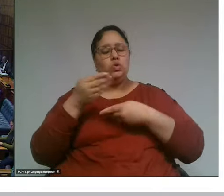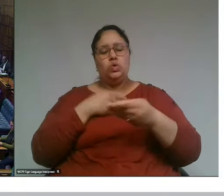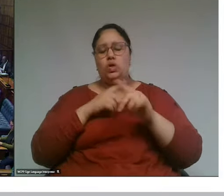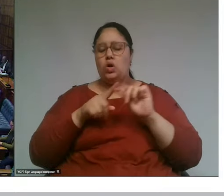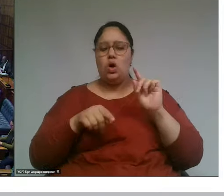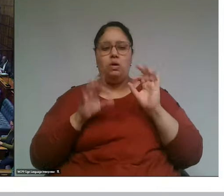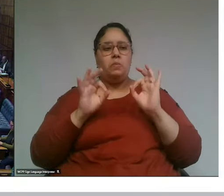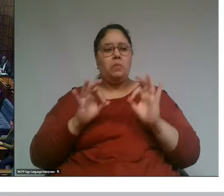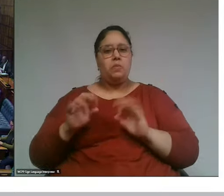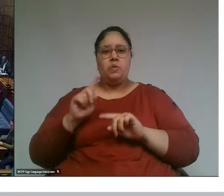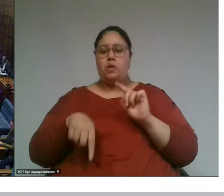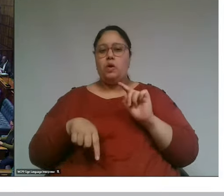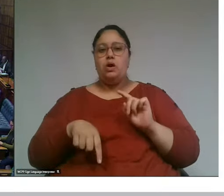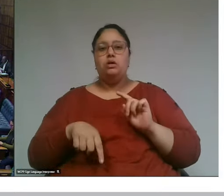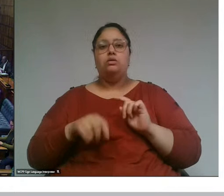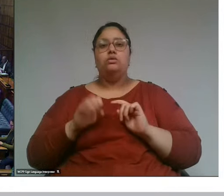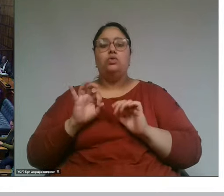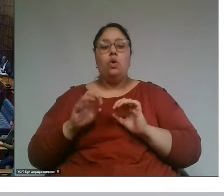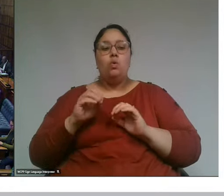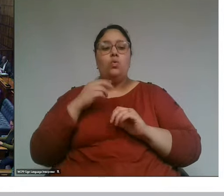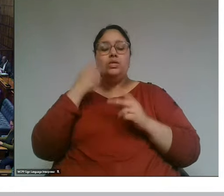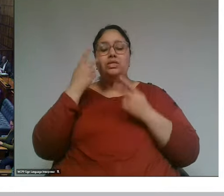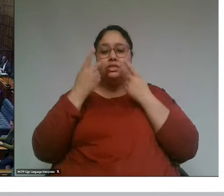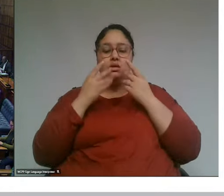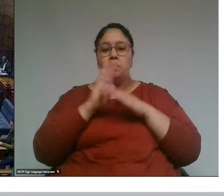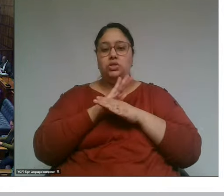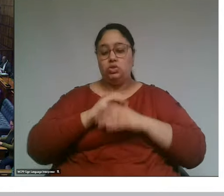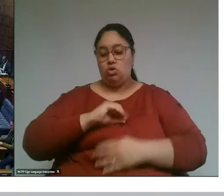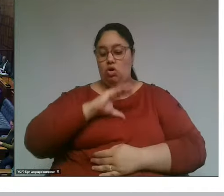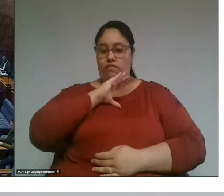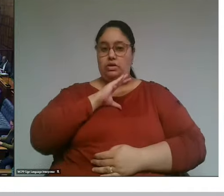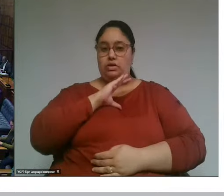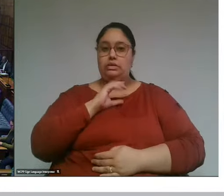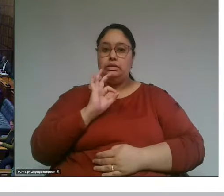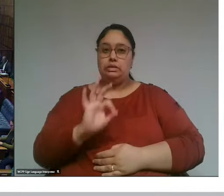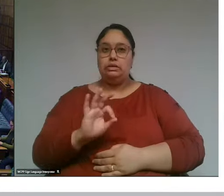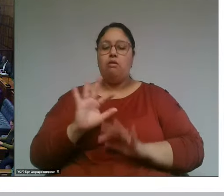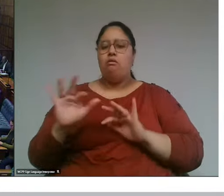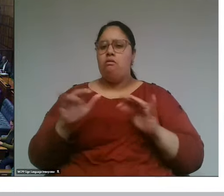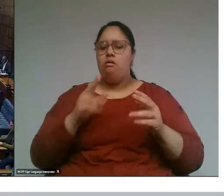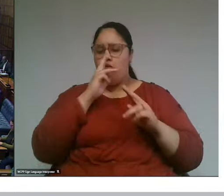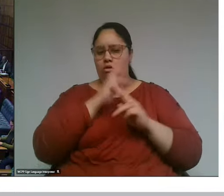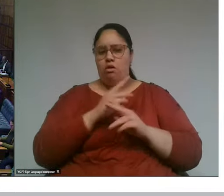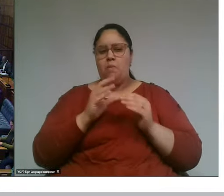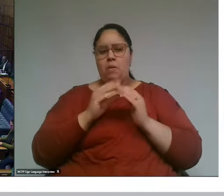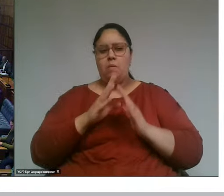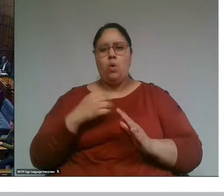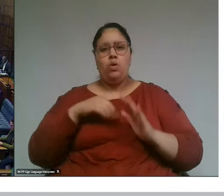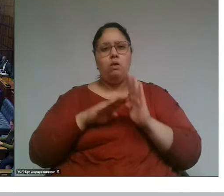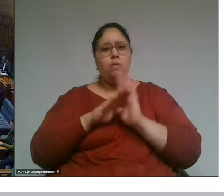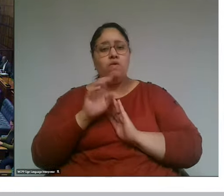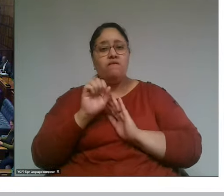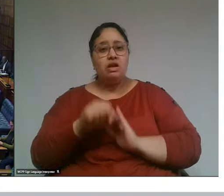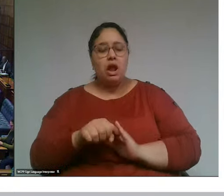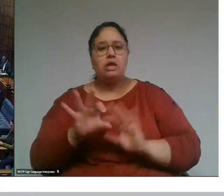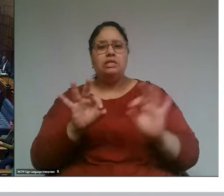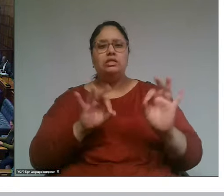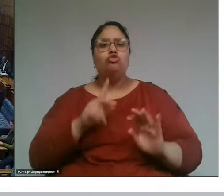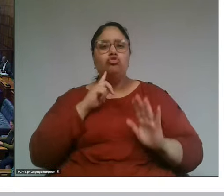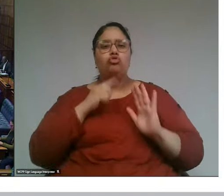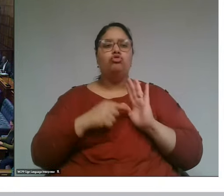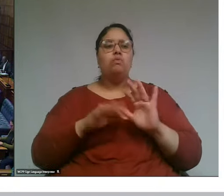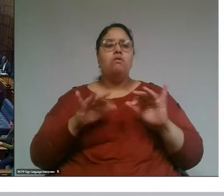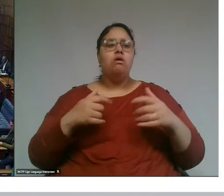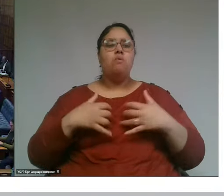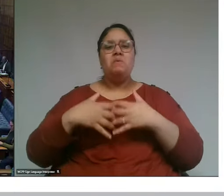appropriately and so when we look at business conference on how uh unable member how we increase it it's really about how we create an